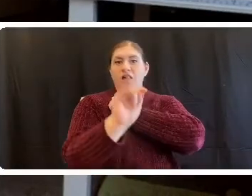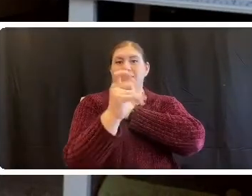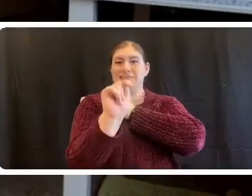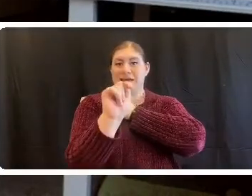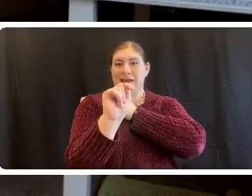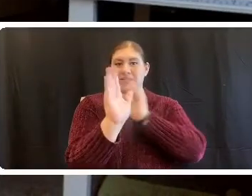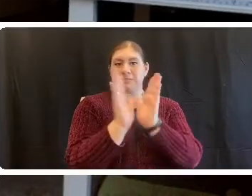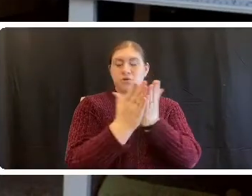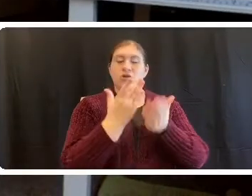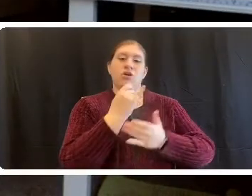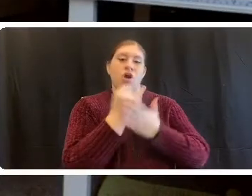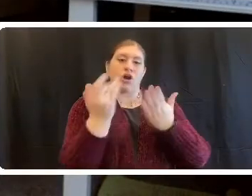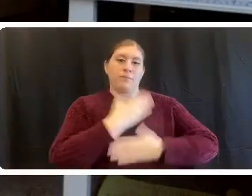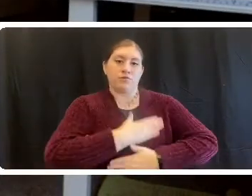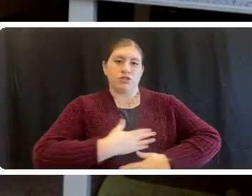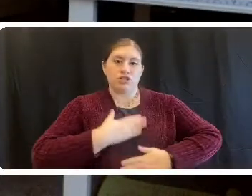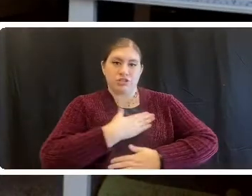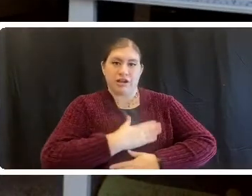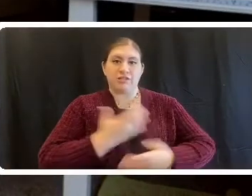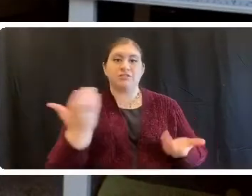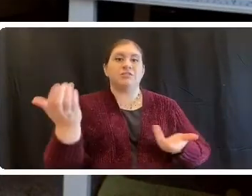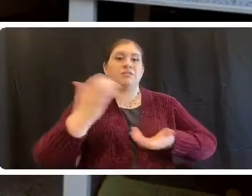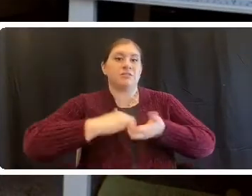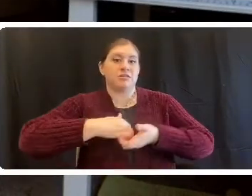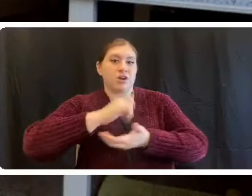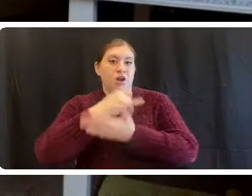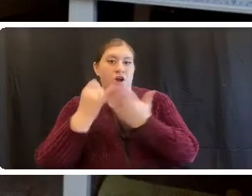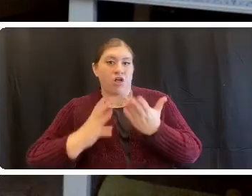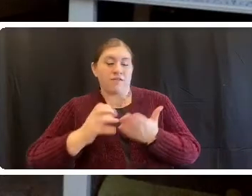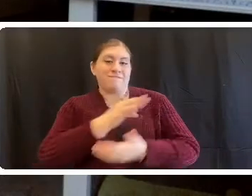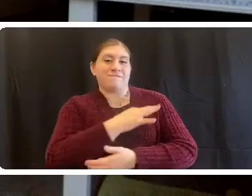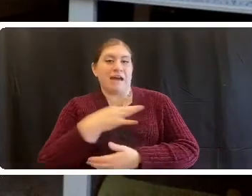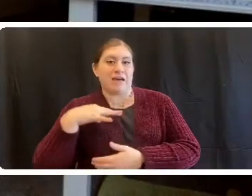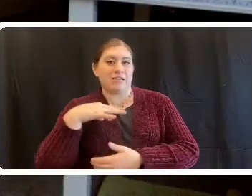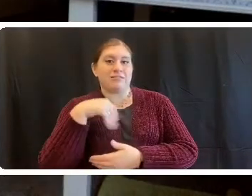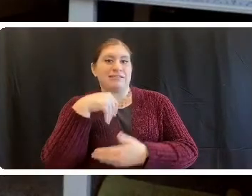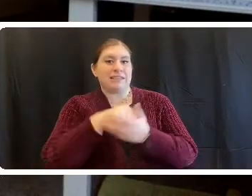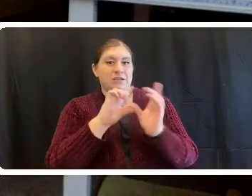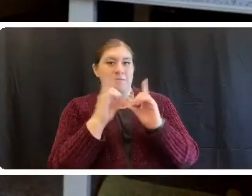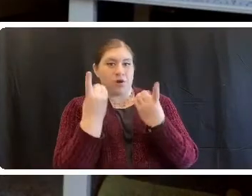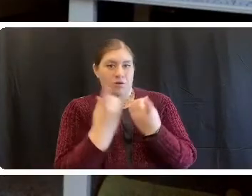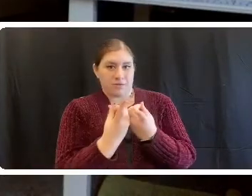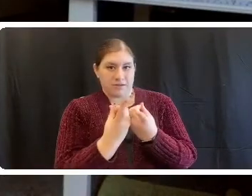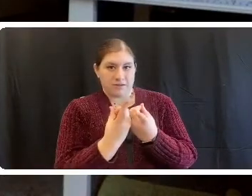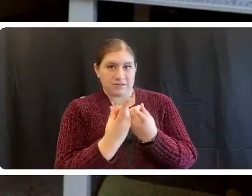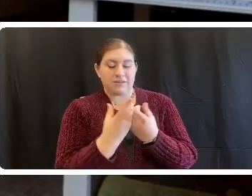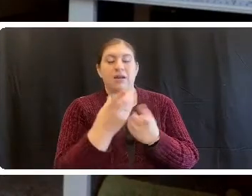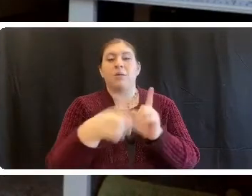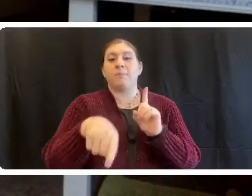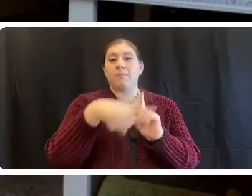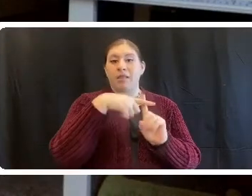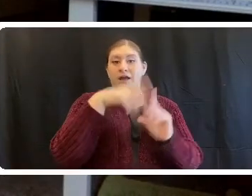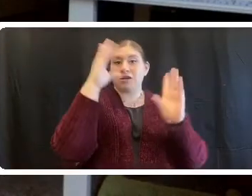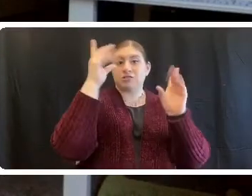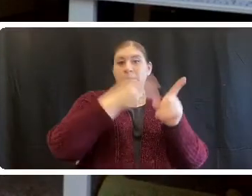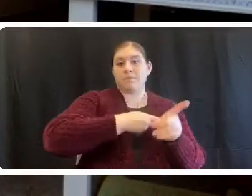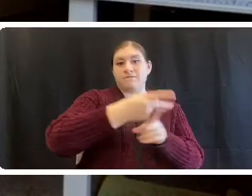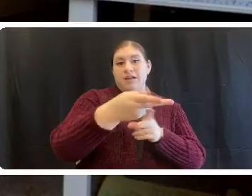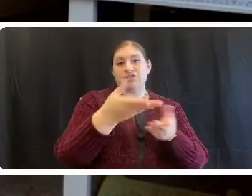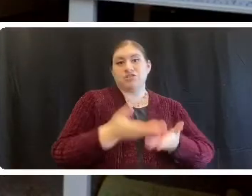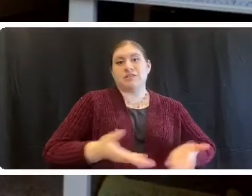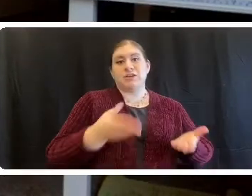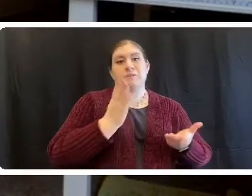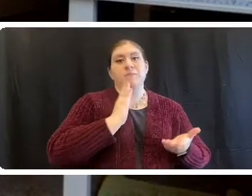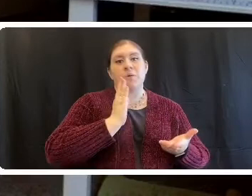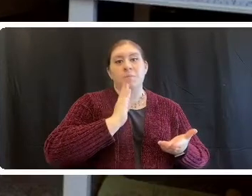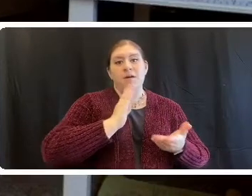art appreciation textbook, co-authored by the faculty in the department, as well as professionals here in